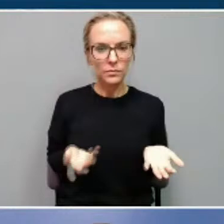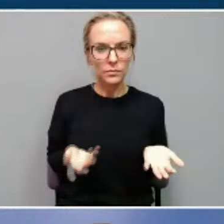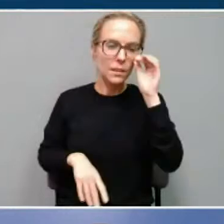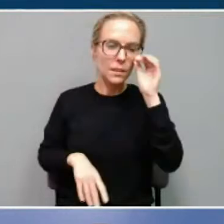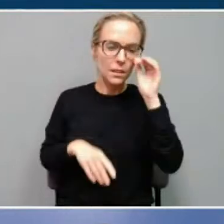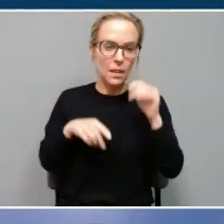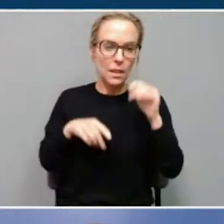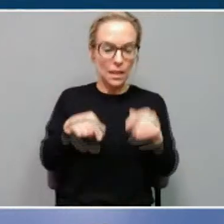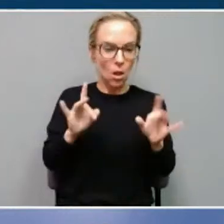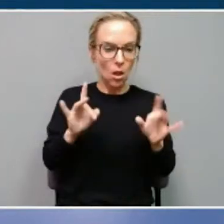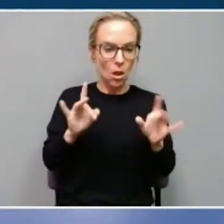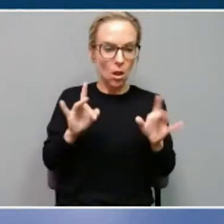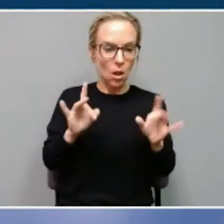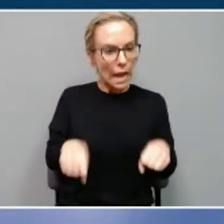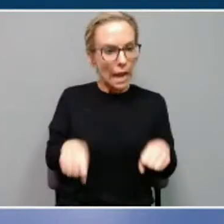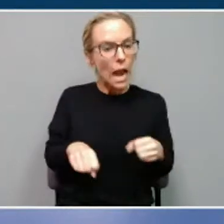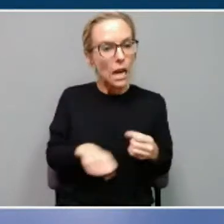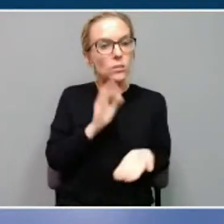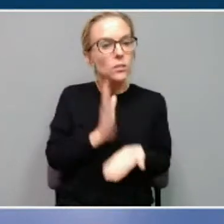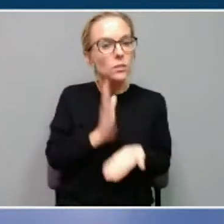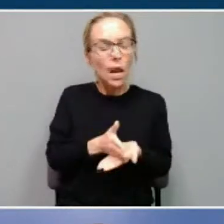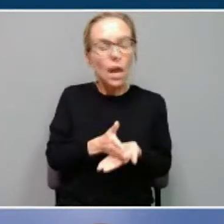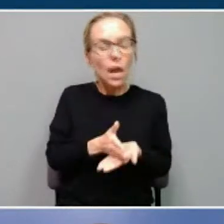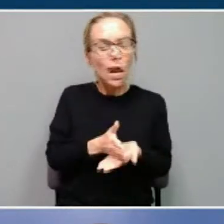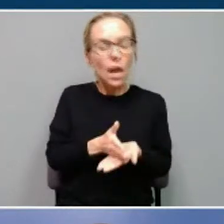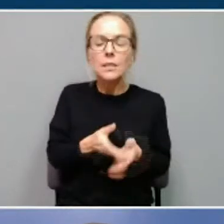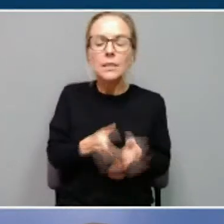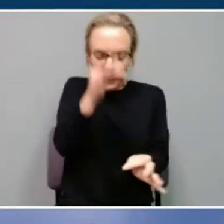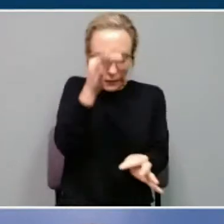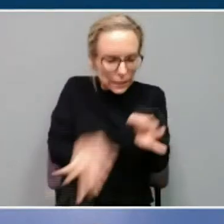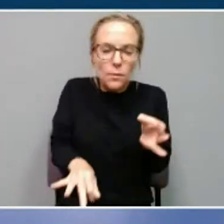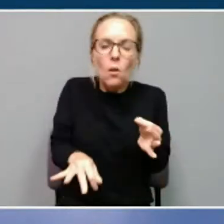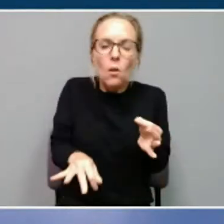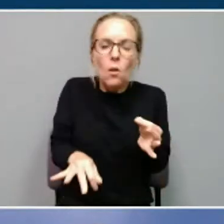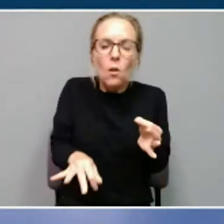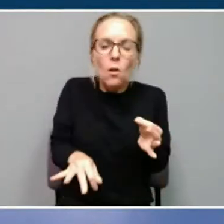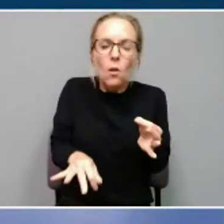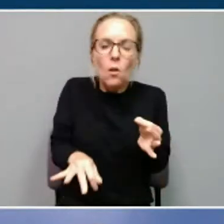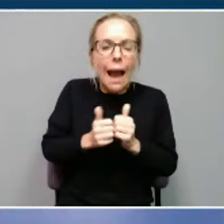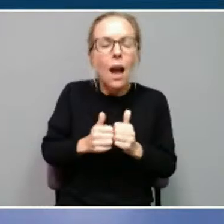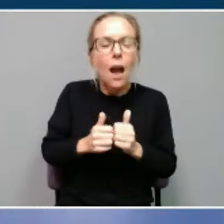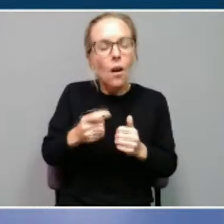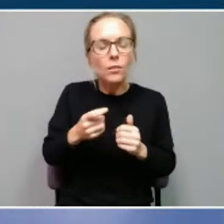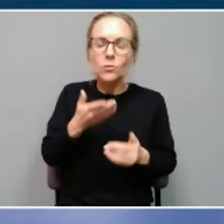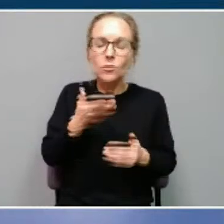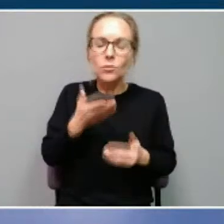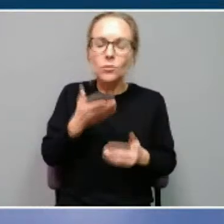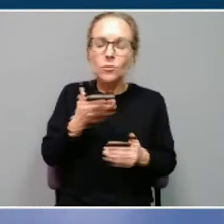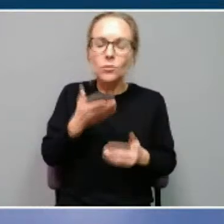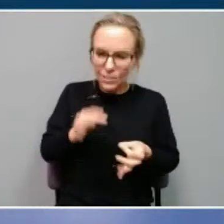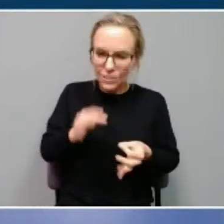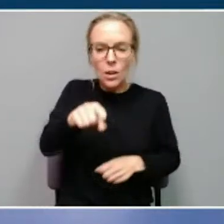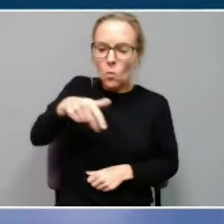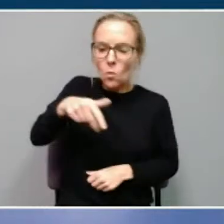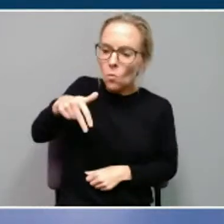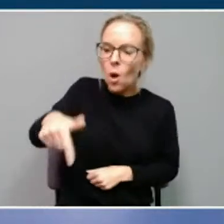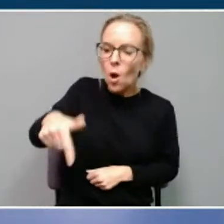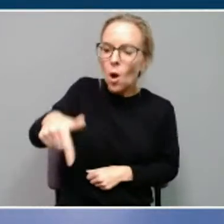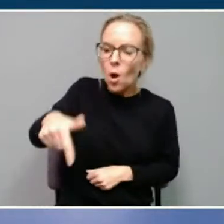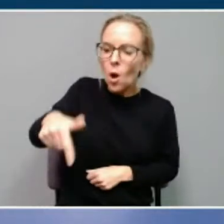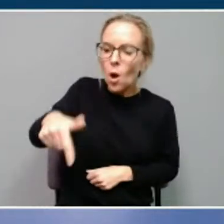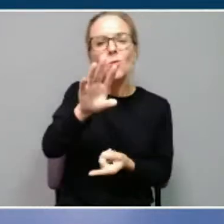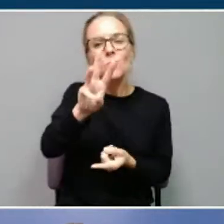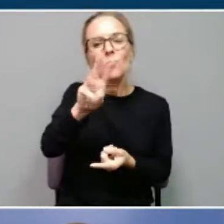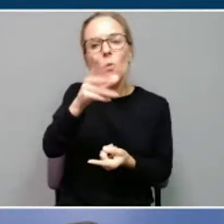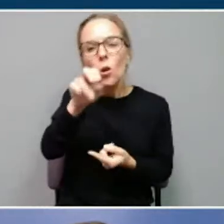stopped by something as simple as everybody making a good decision, walking down to their Walgreens or CVS, their independent pharmacy,